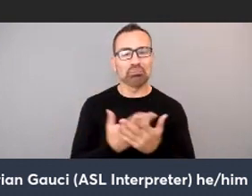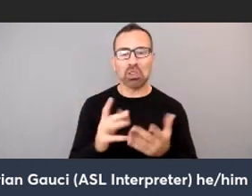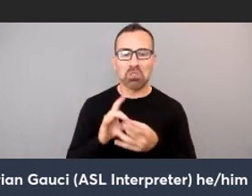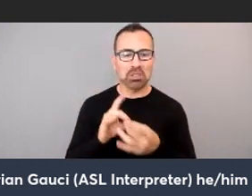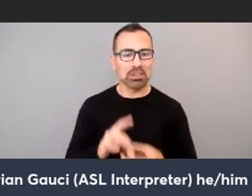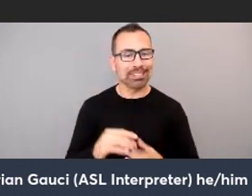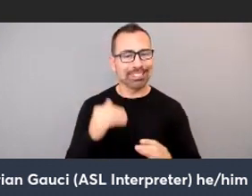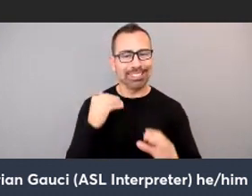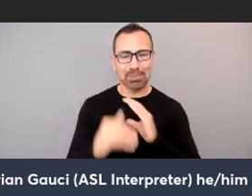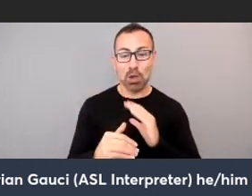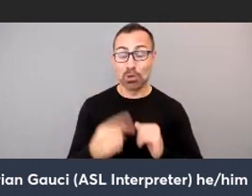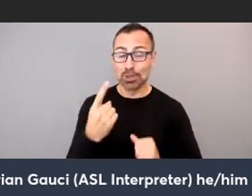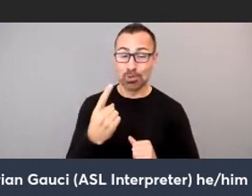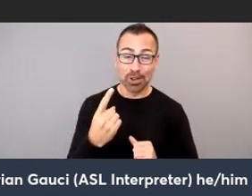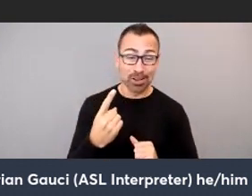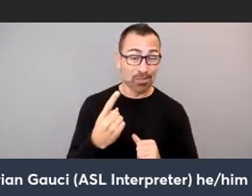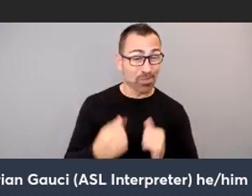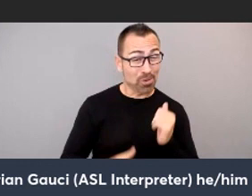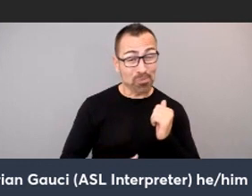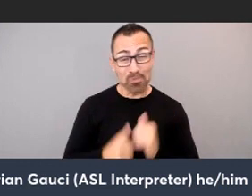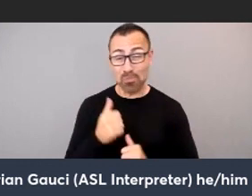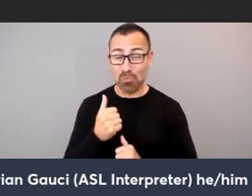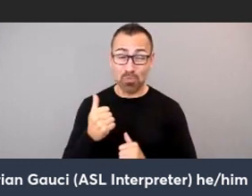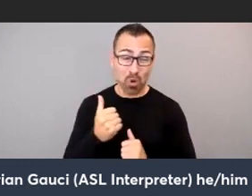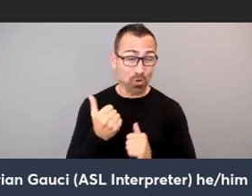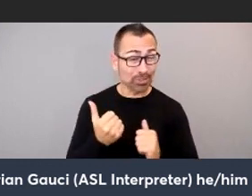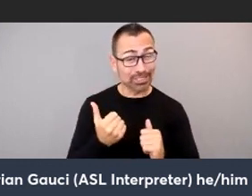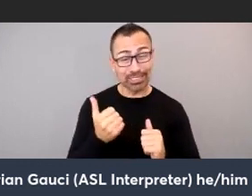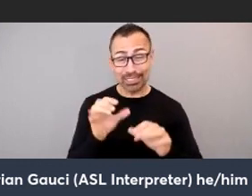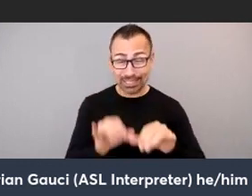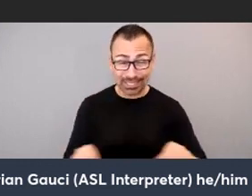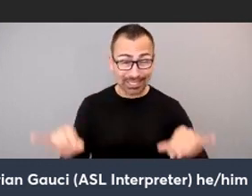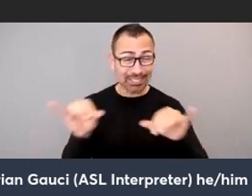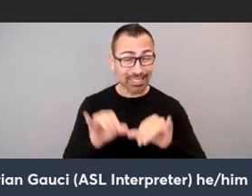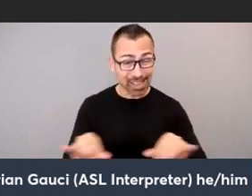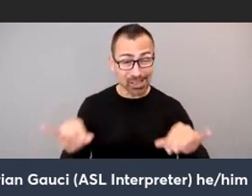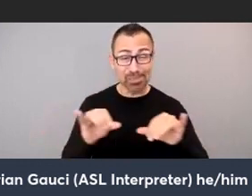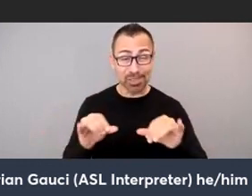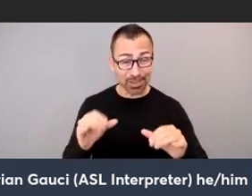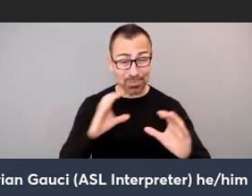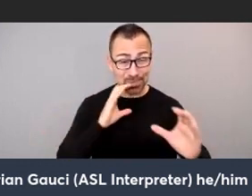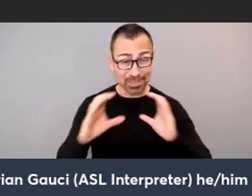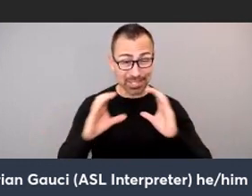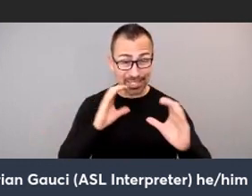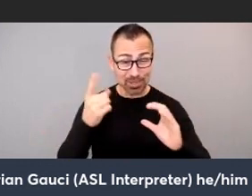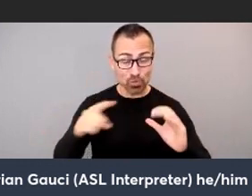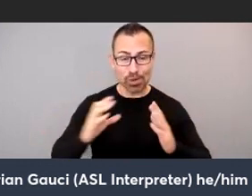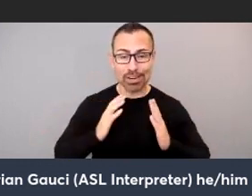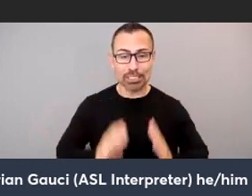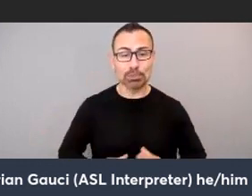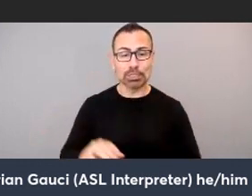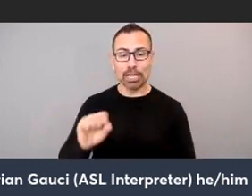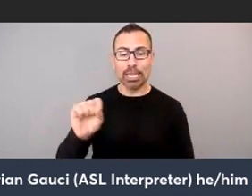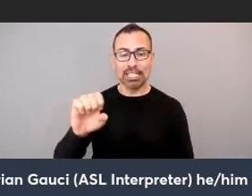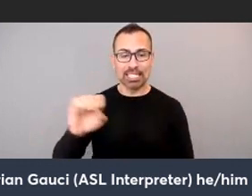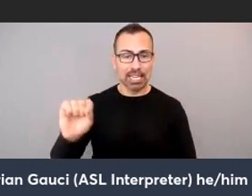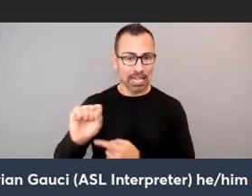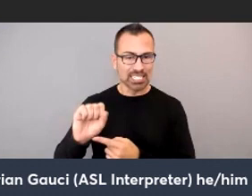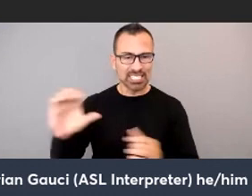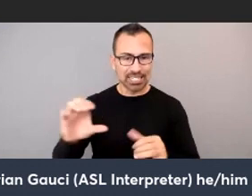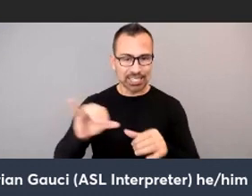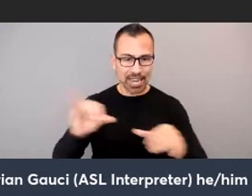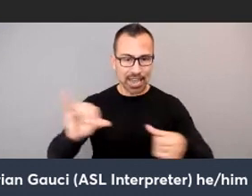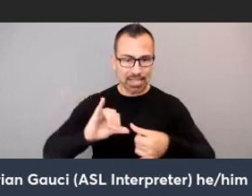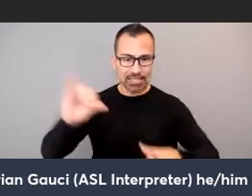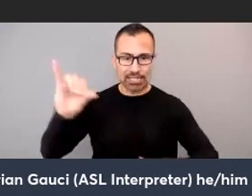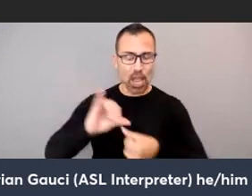most ubiquitous channels for communicating with customers available today, SES does it at scale, integrated with any